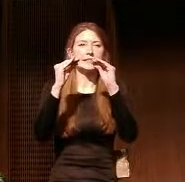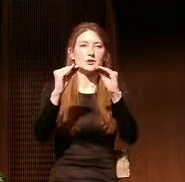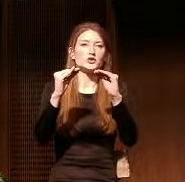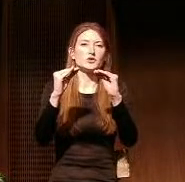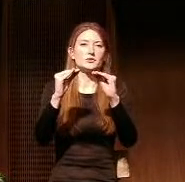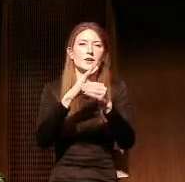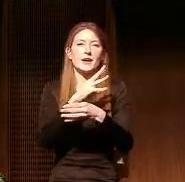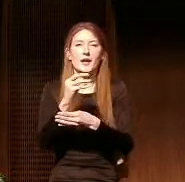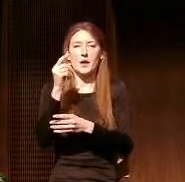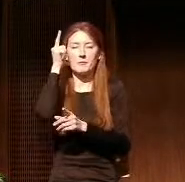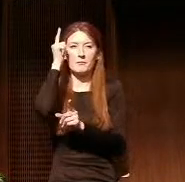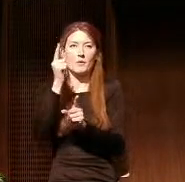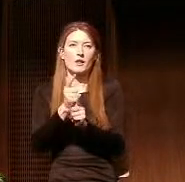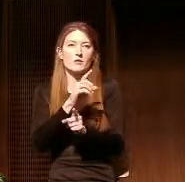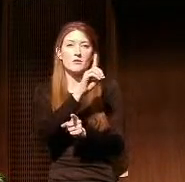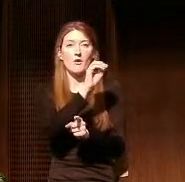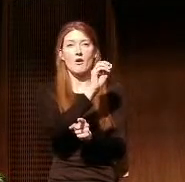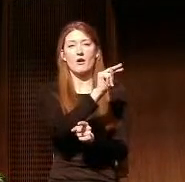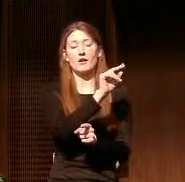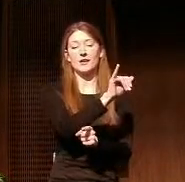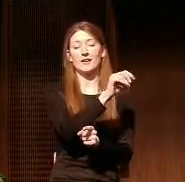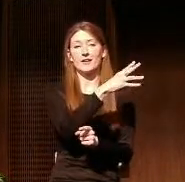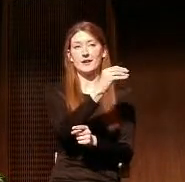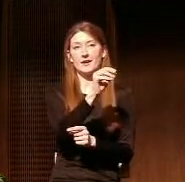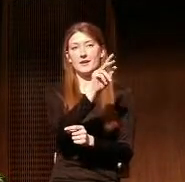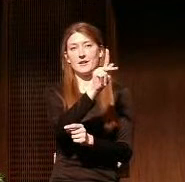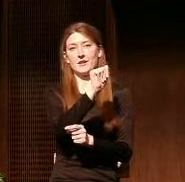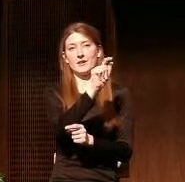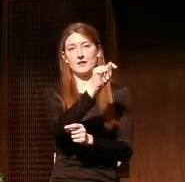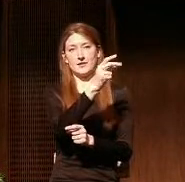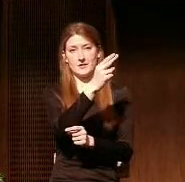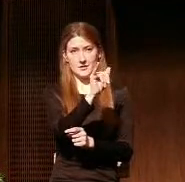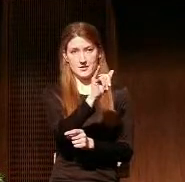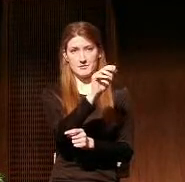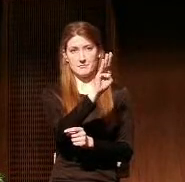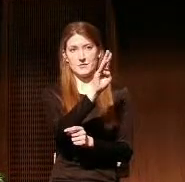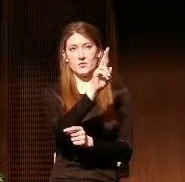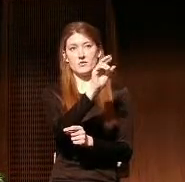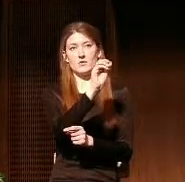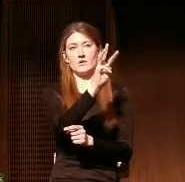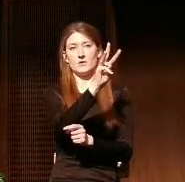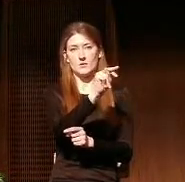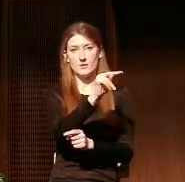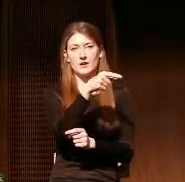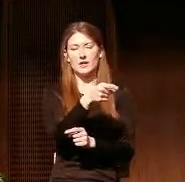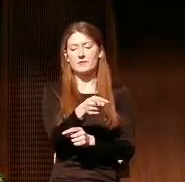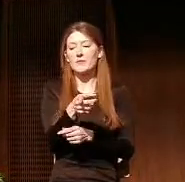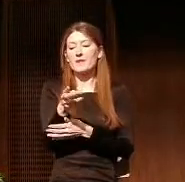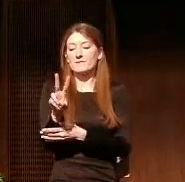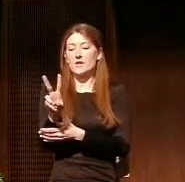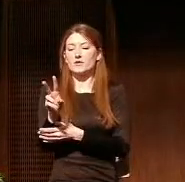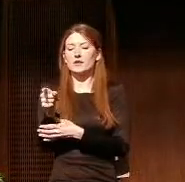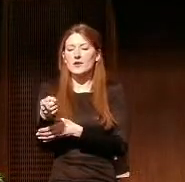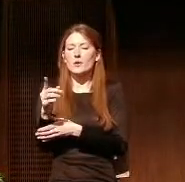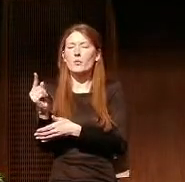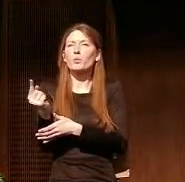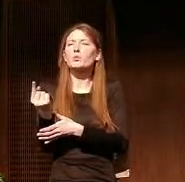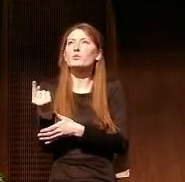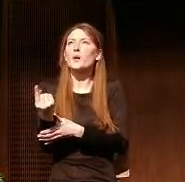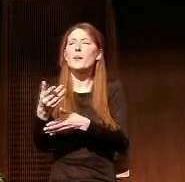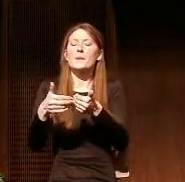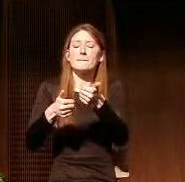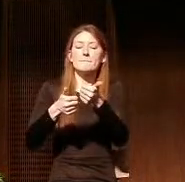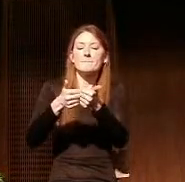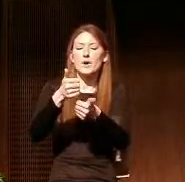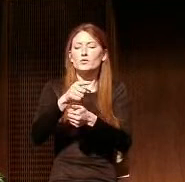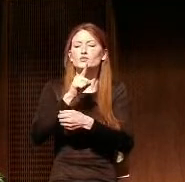Donnie and Catherine Brown had this to say, "Virgil was one of the most genuine, gracious, and